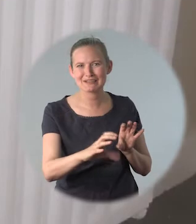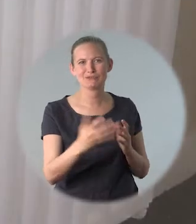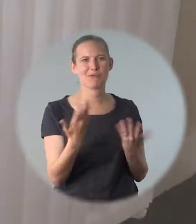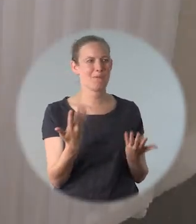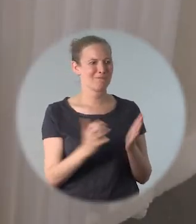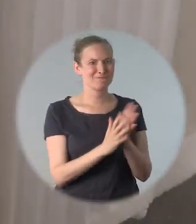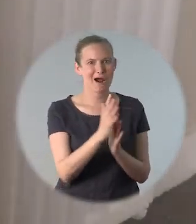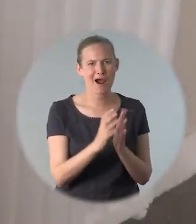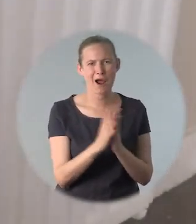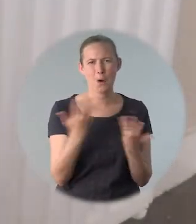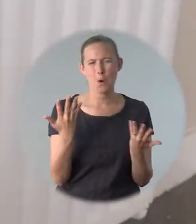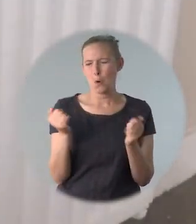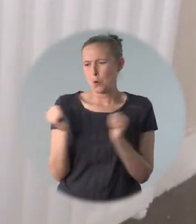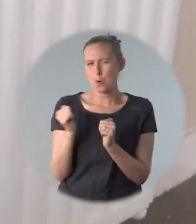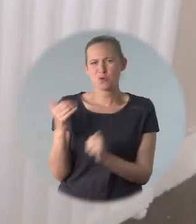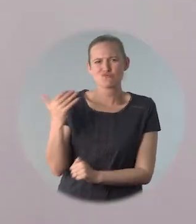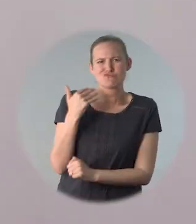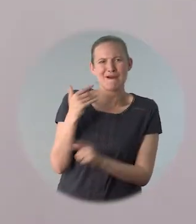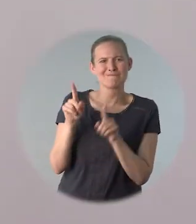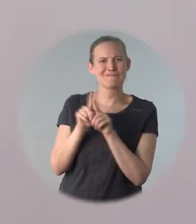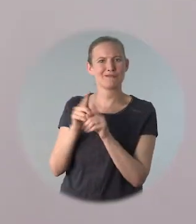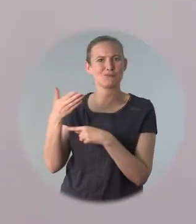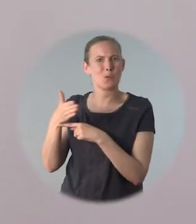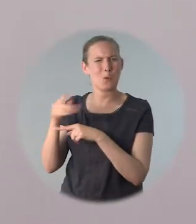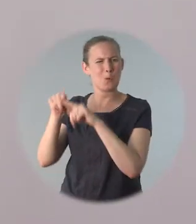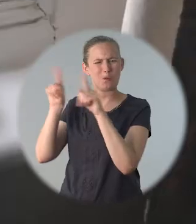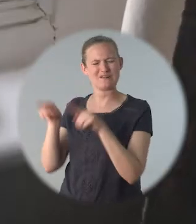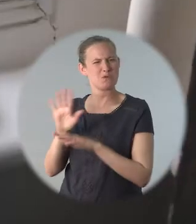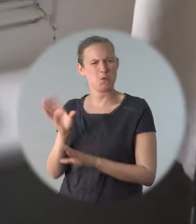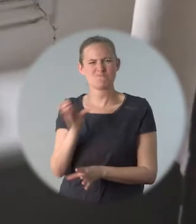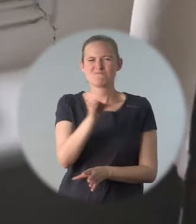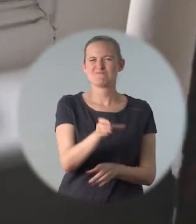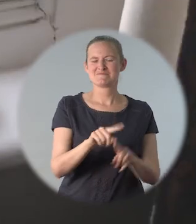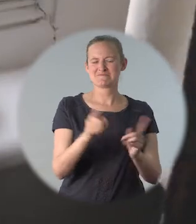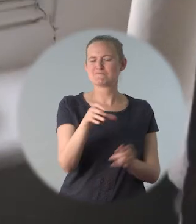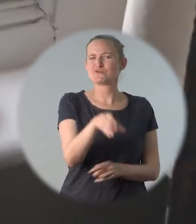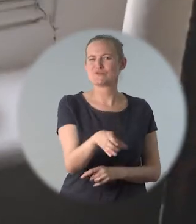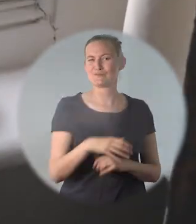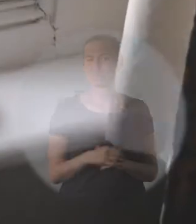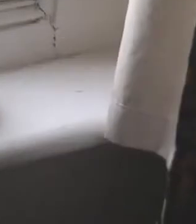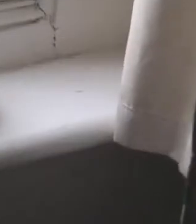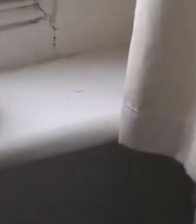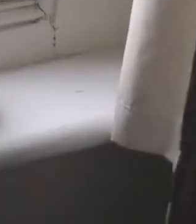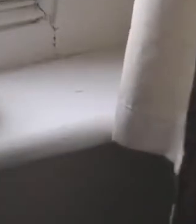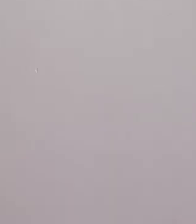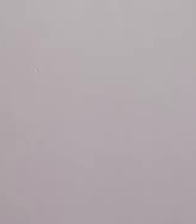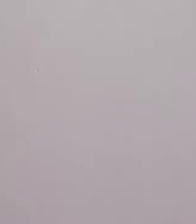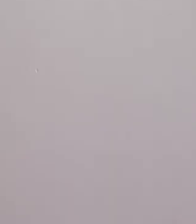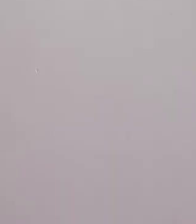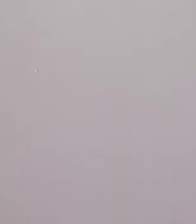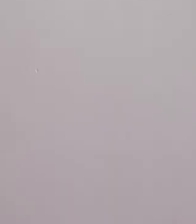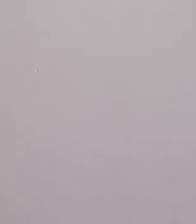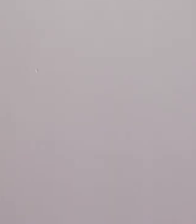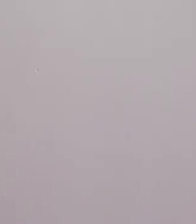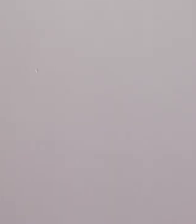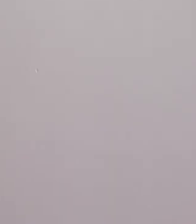hot like near a radiator or fire or anywhere too cold and drafty so not near any doors or windows. First